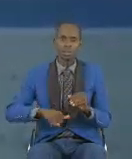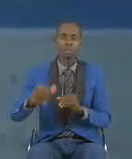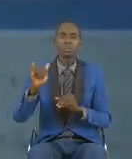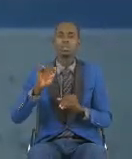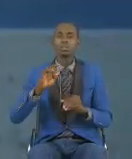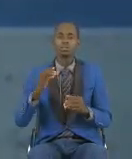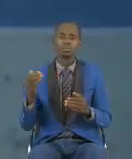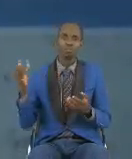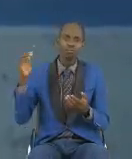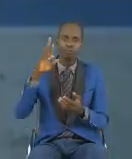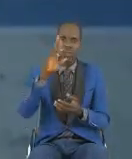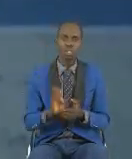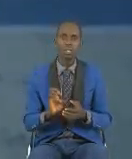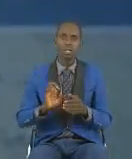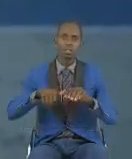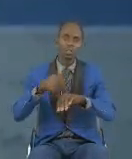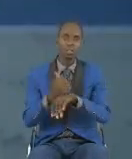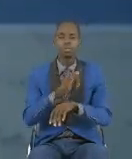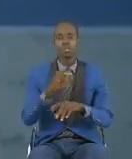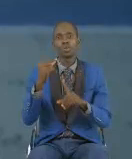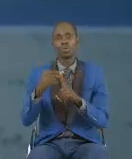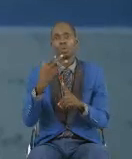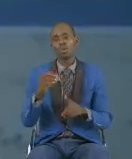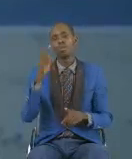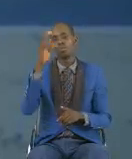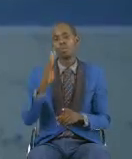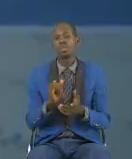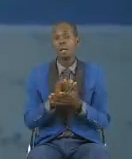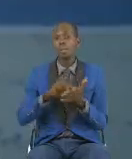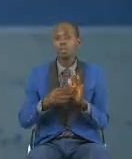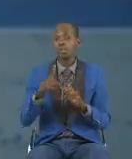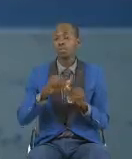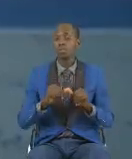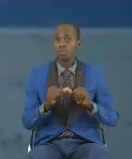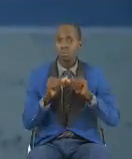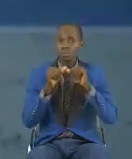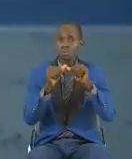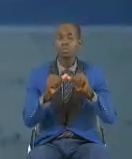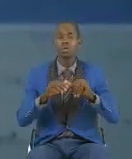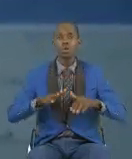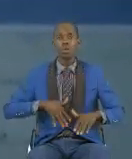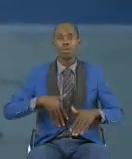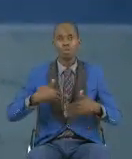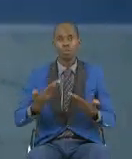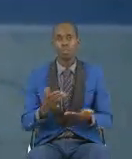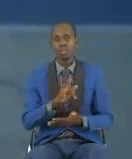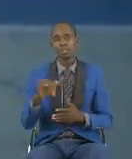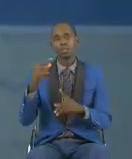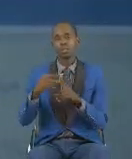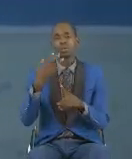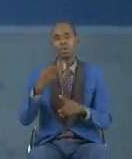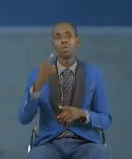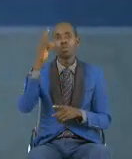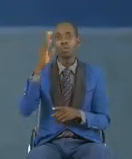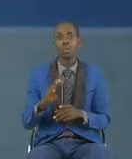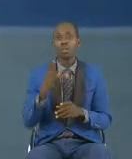of God. That means you can keep on constantly confessing the word of God. The